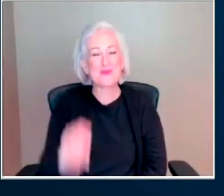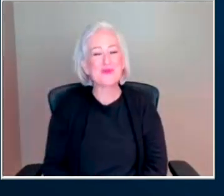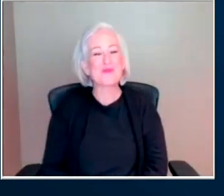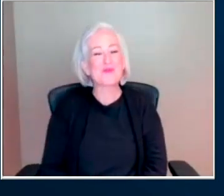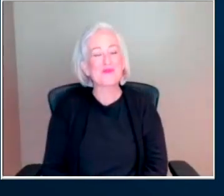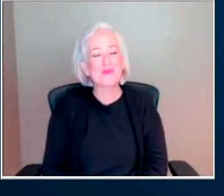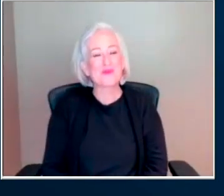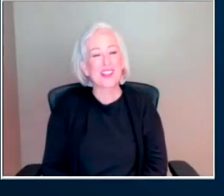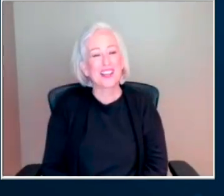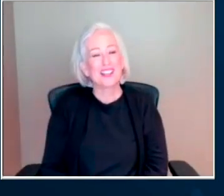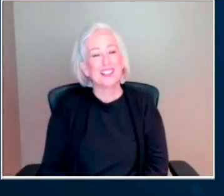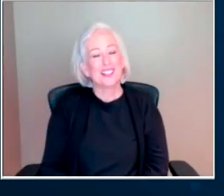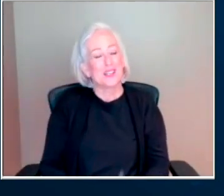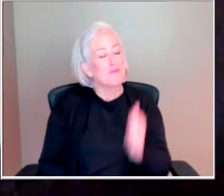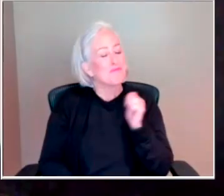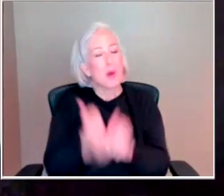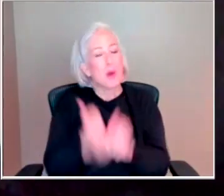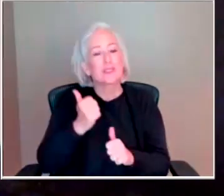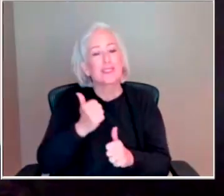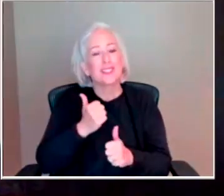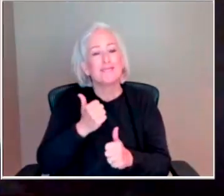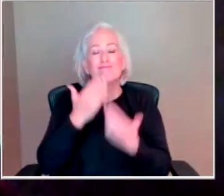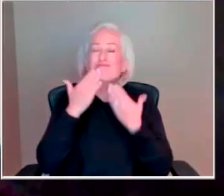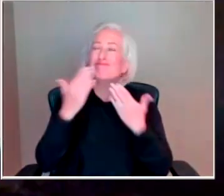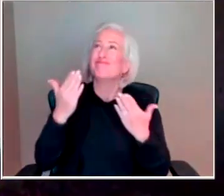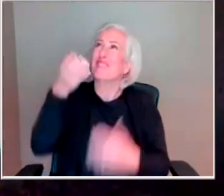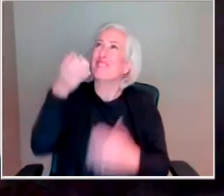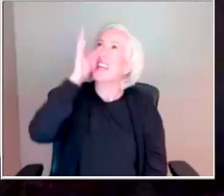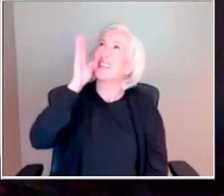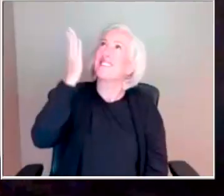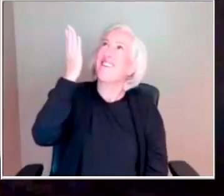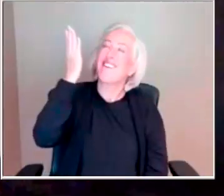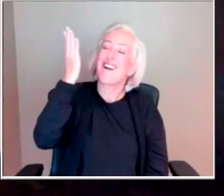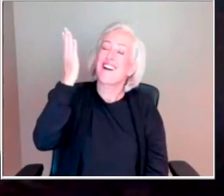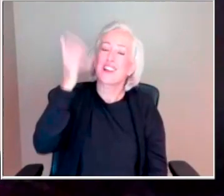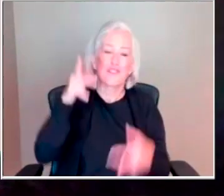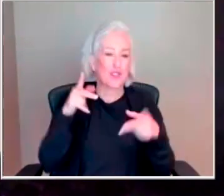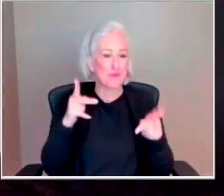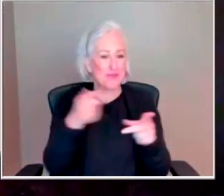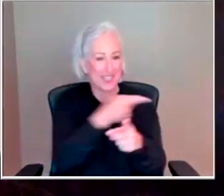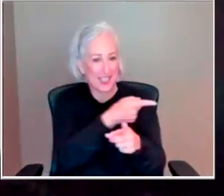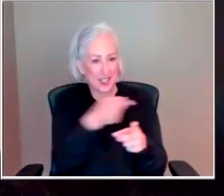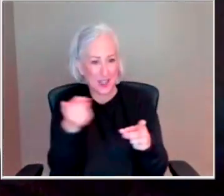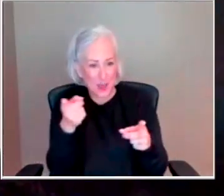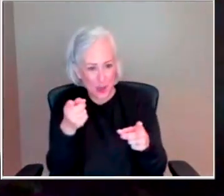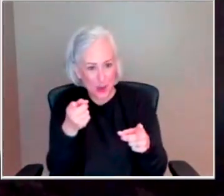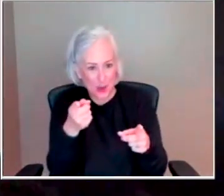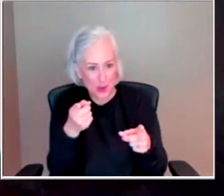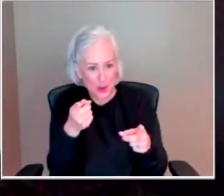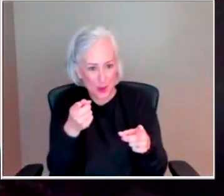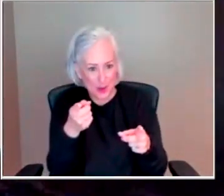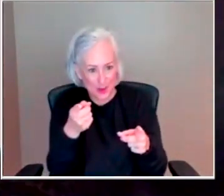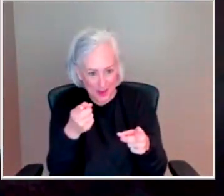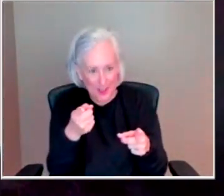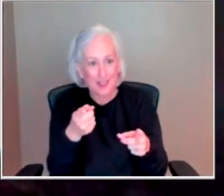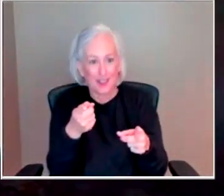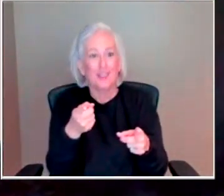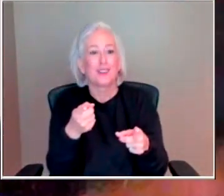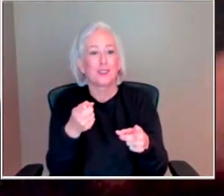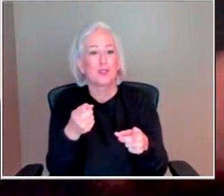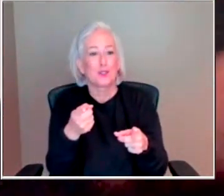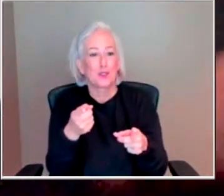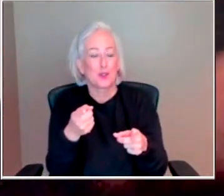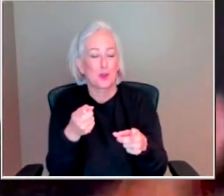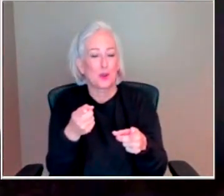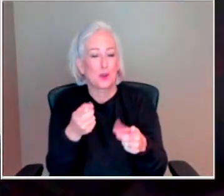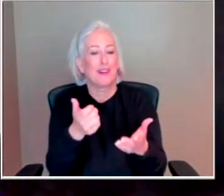grateful most of all to God for allowing you guys to be an instrument in his work